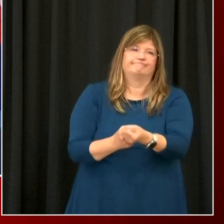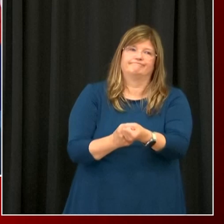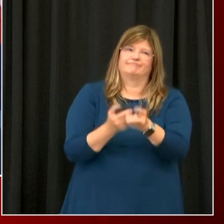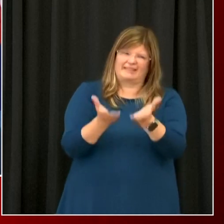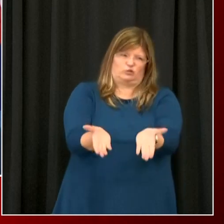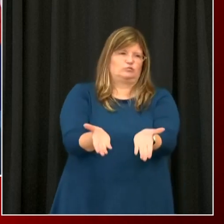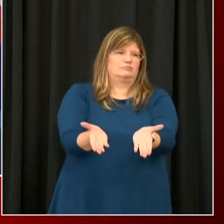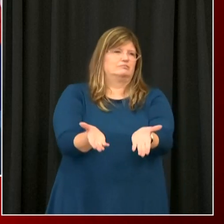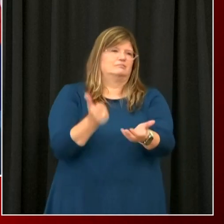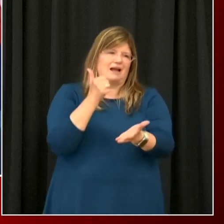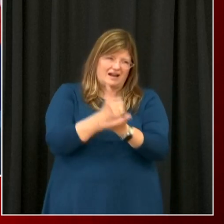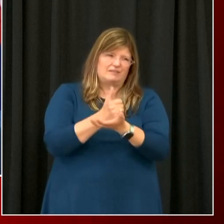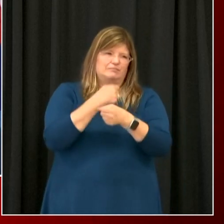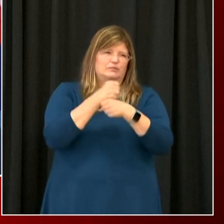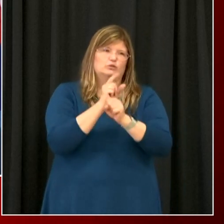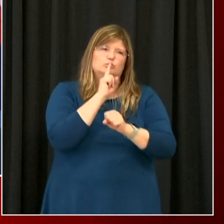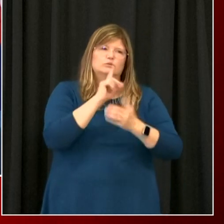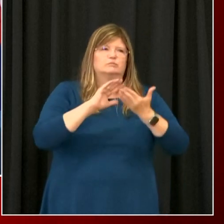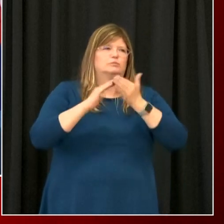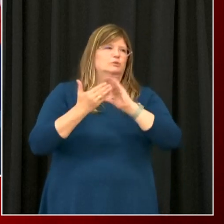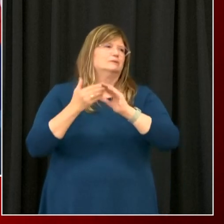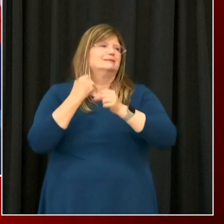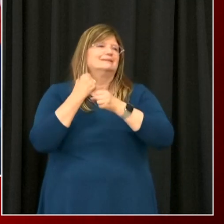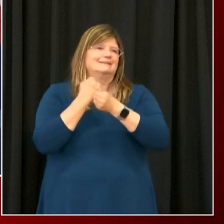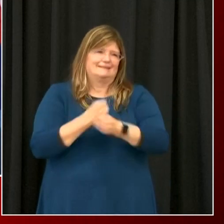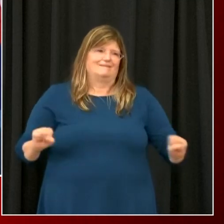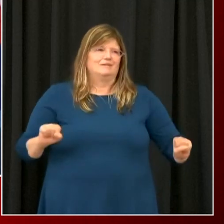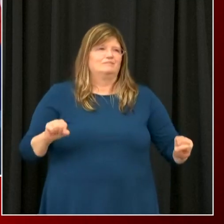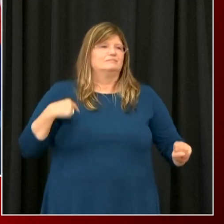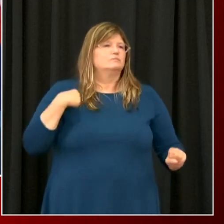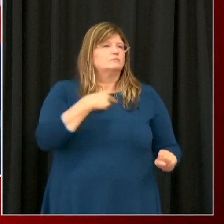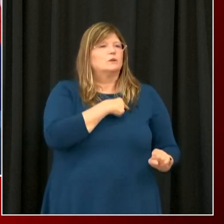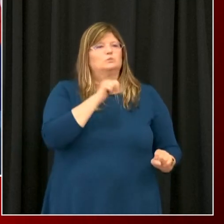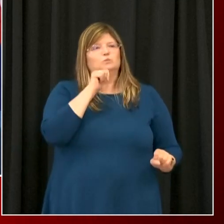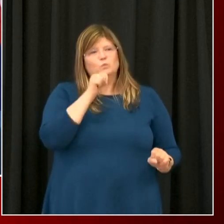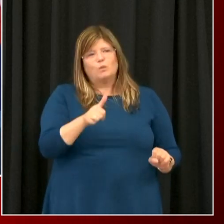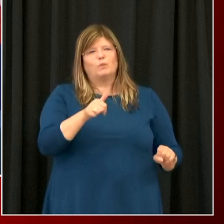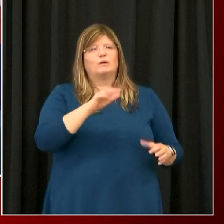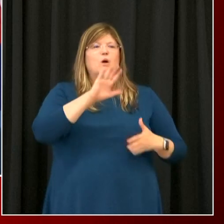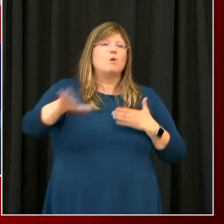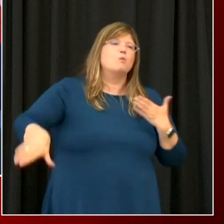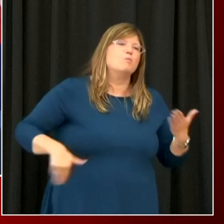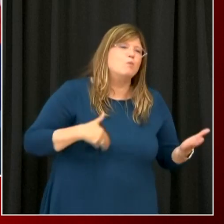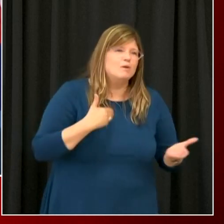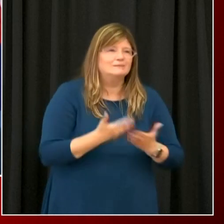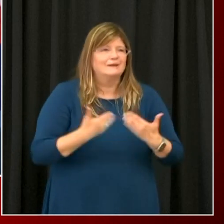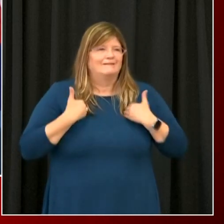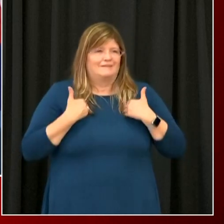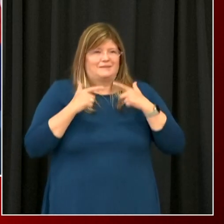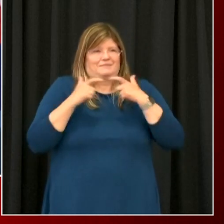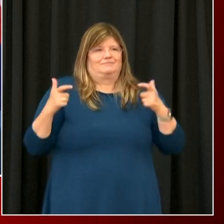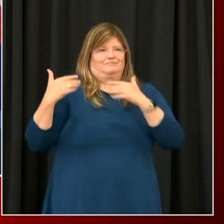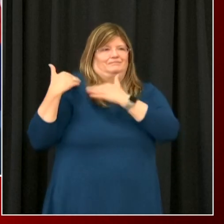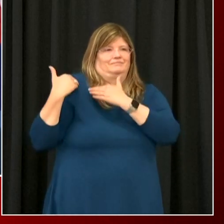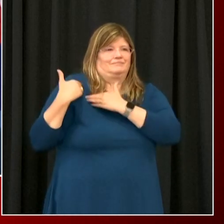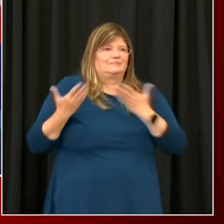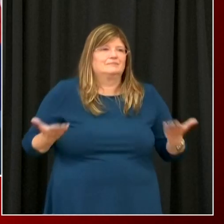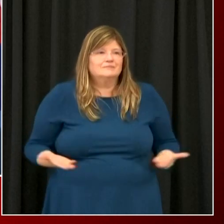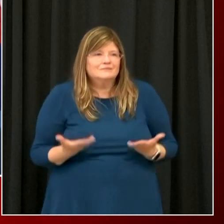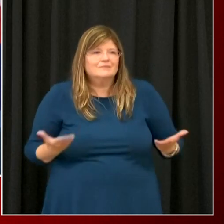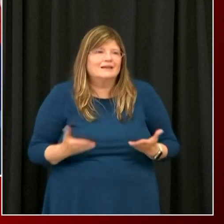safe, and that we don't all have a larger responsibility in the nation's capital to send that very